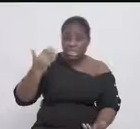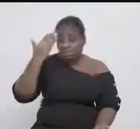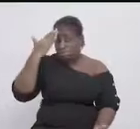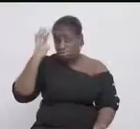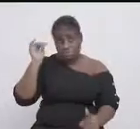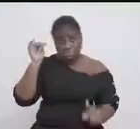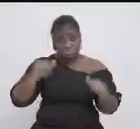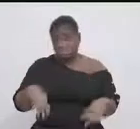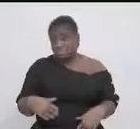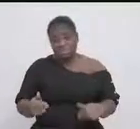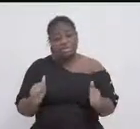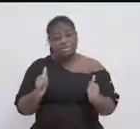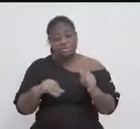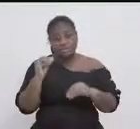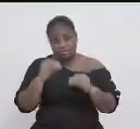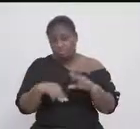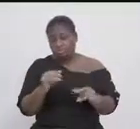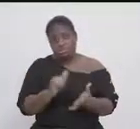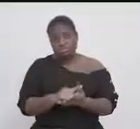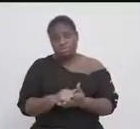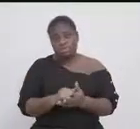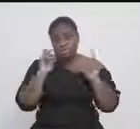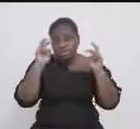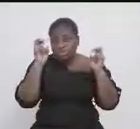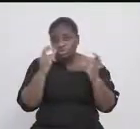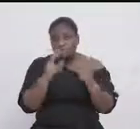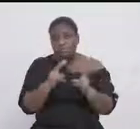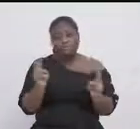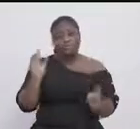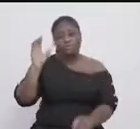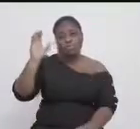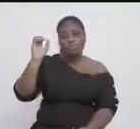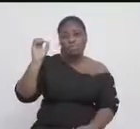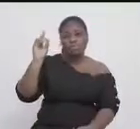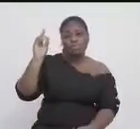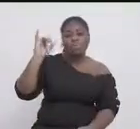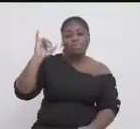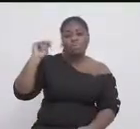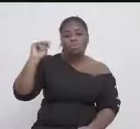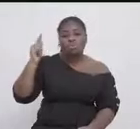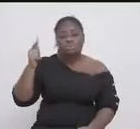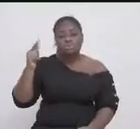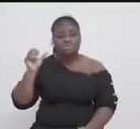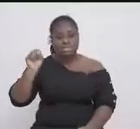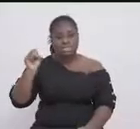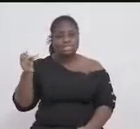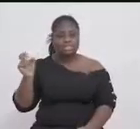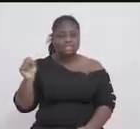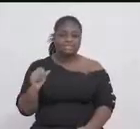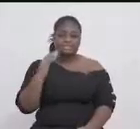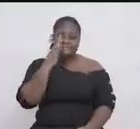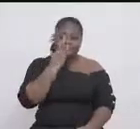it's possible. And then if you can comment also on the issue of coding and ICT in secondary schools,